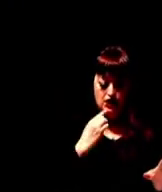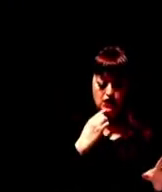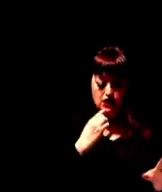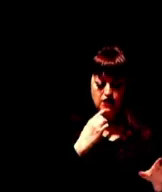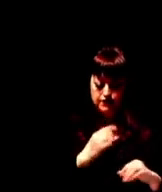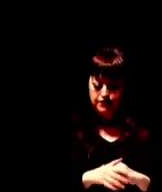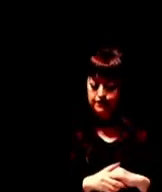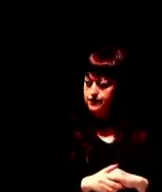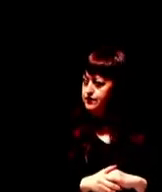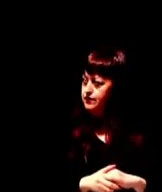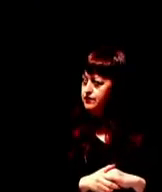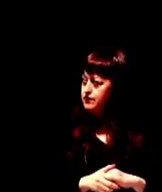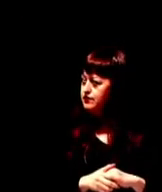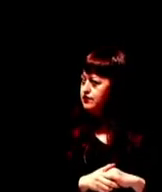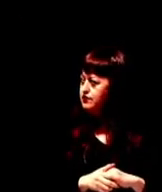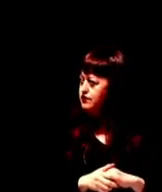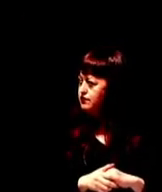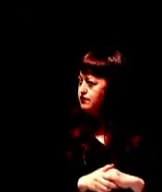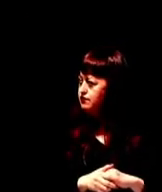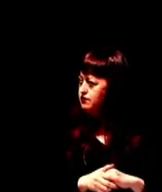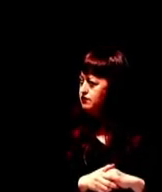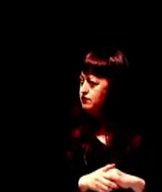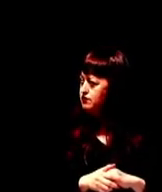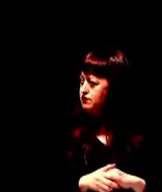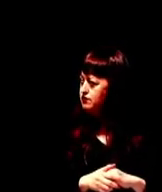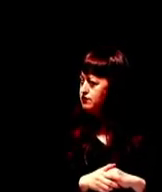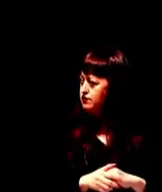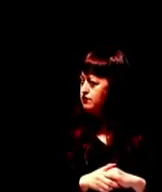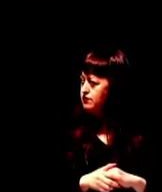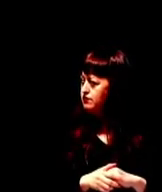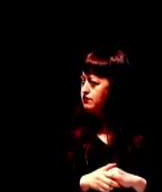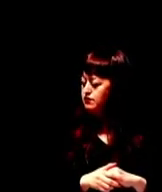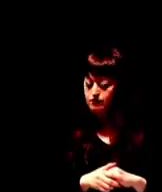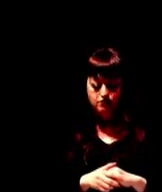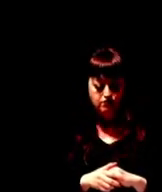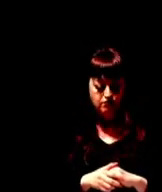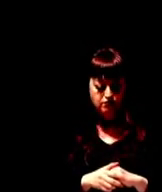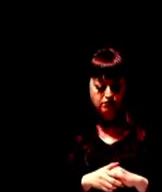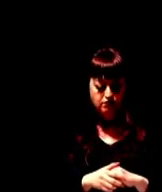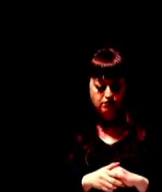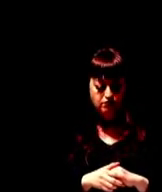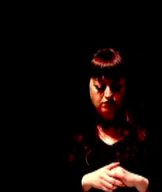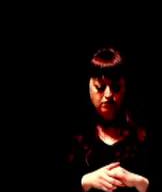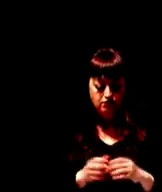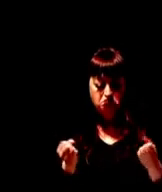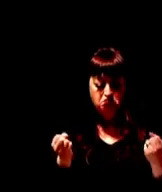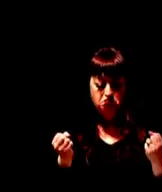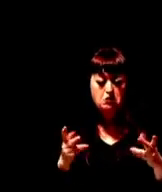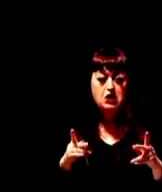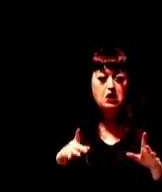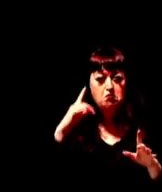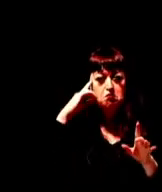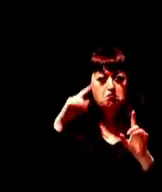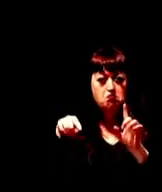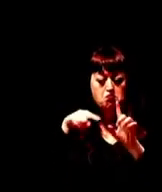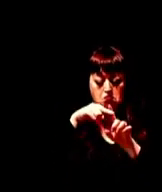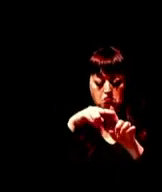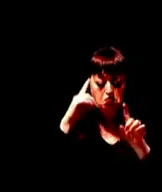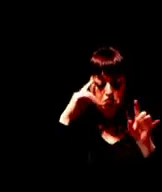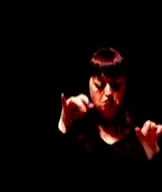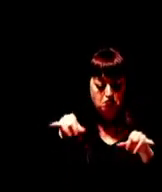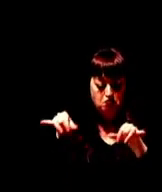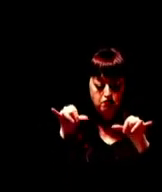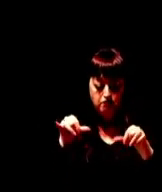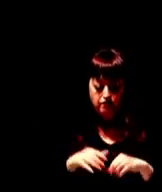Well, I'd like to start by saying we made it. This is the end. But as many optimists and bright minds have stated throughout time, every ending is a new